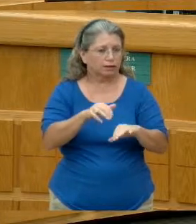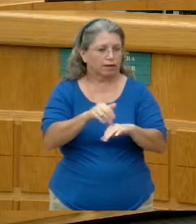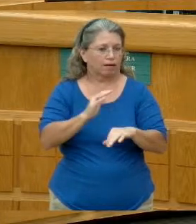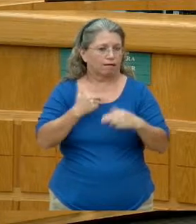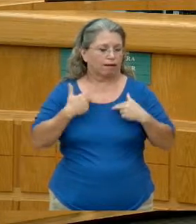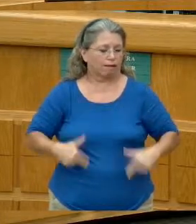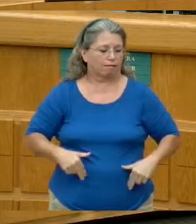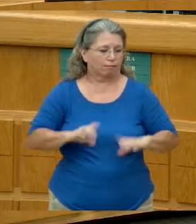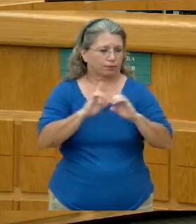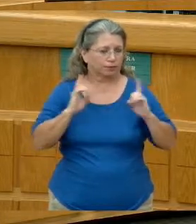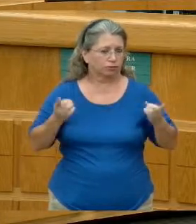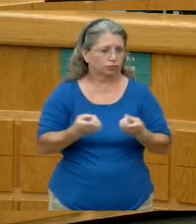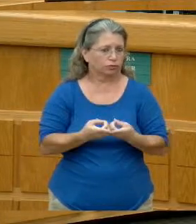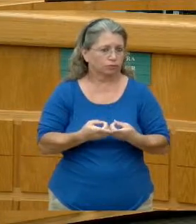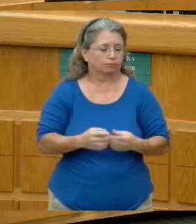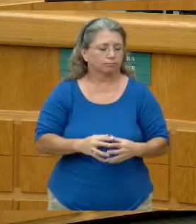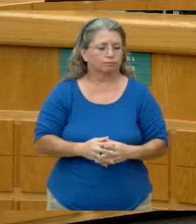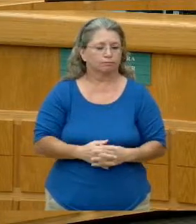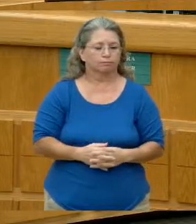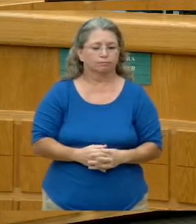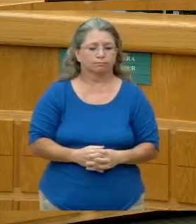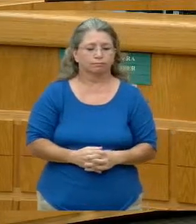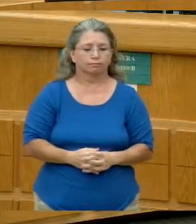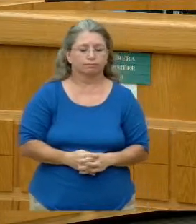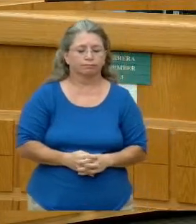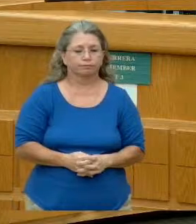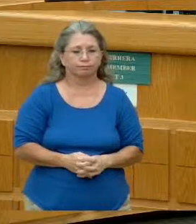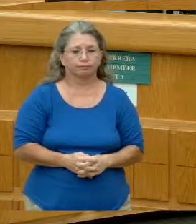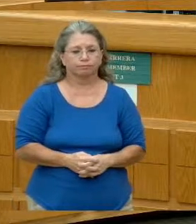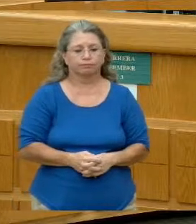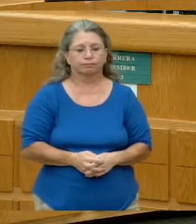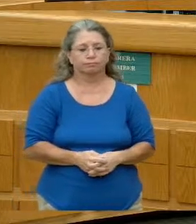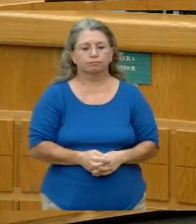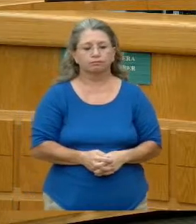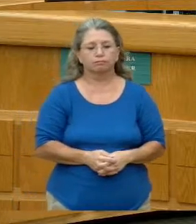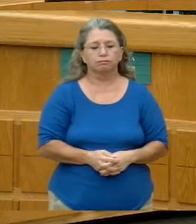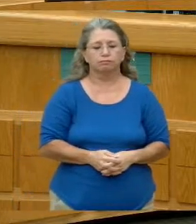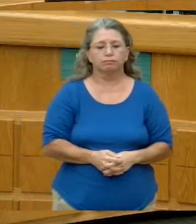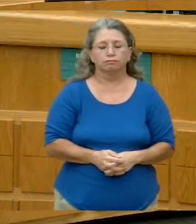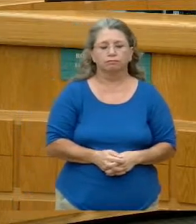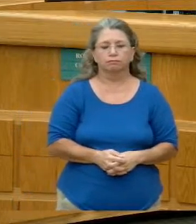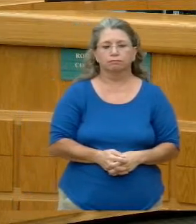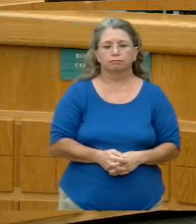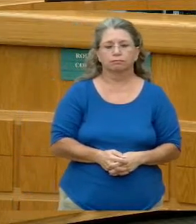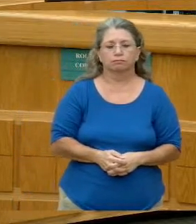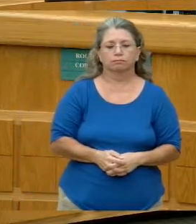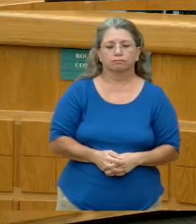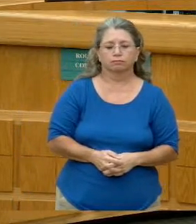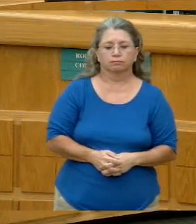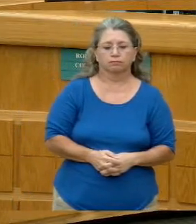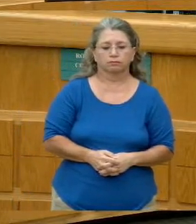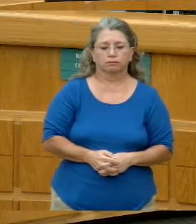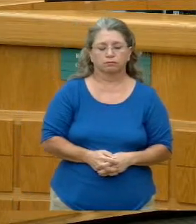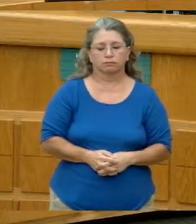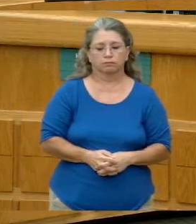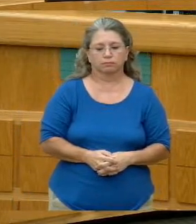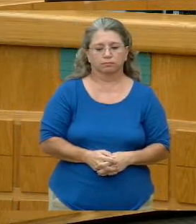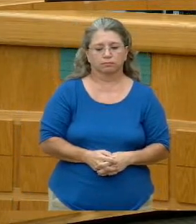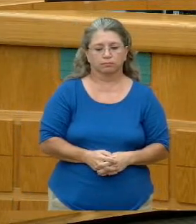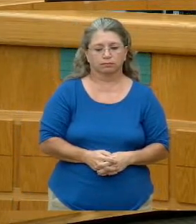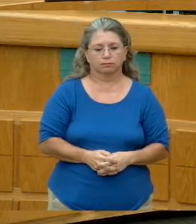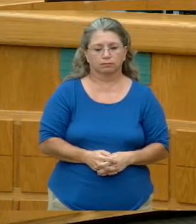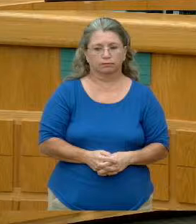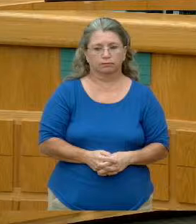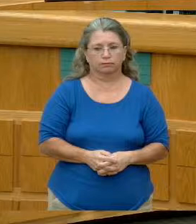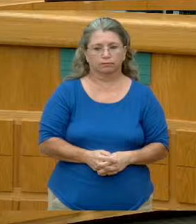bebés? Algunas pruebas en el hospital, otros fueron evaluados con sus pediatras y otros en varias clínicas de atención de urgencia. E incluso estamos